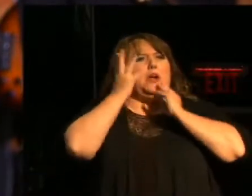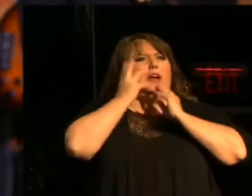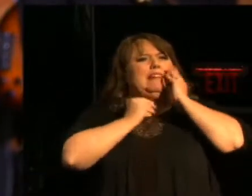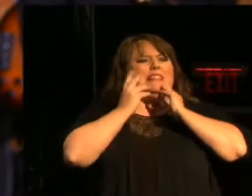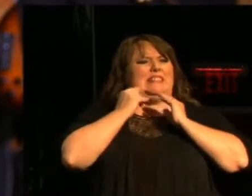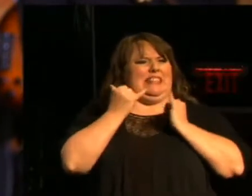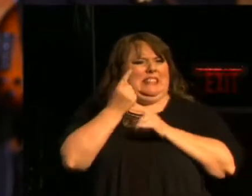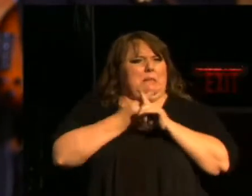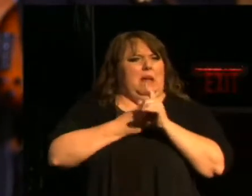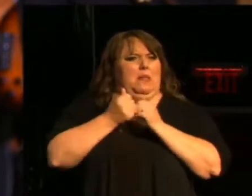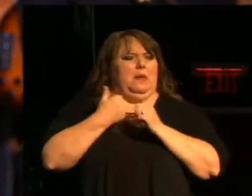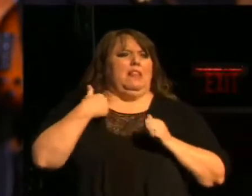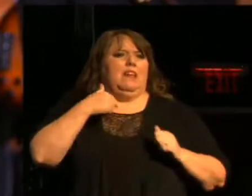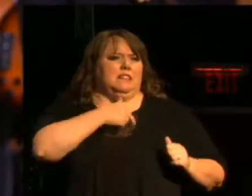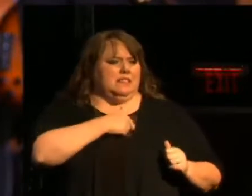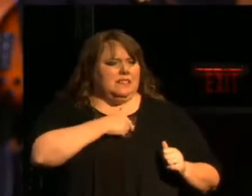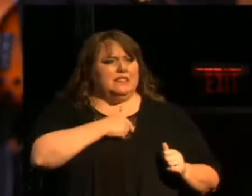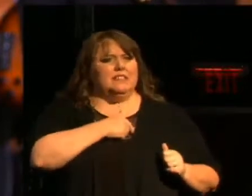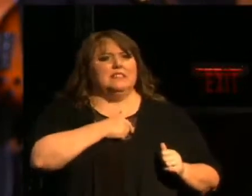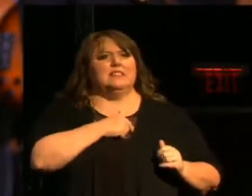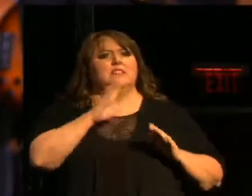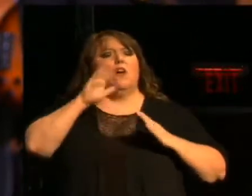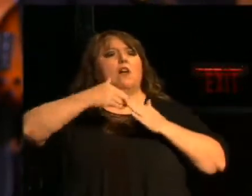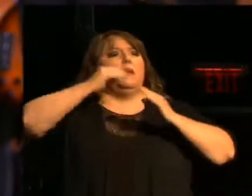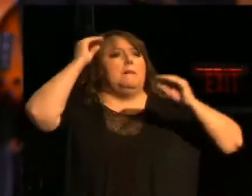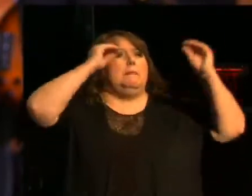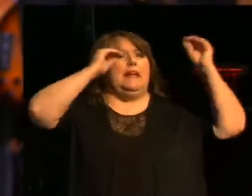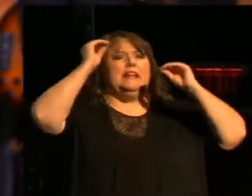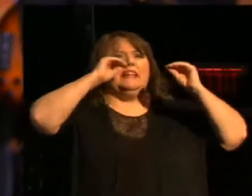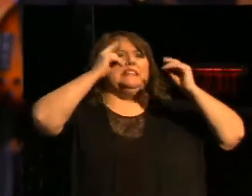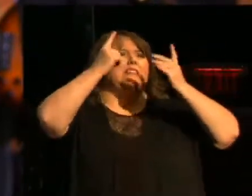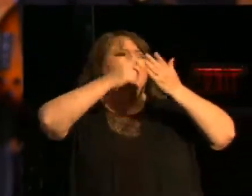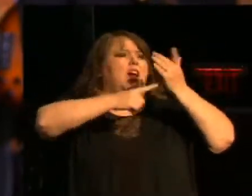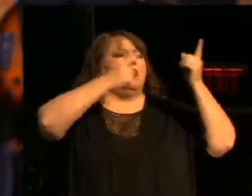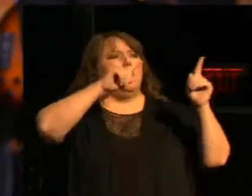from East Texas, good music, and a jam session,